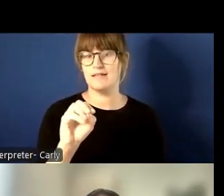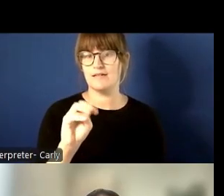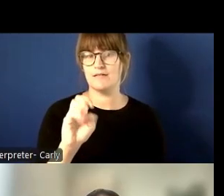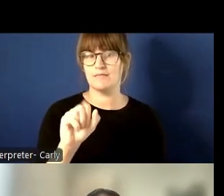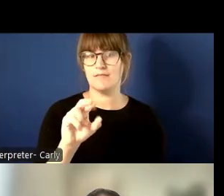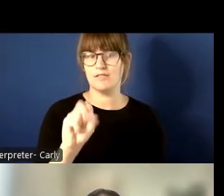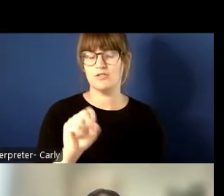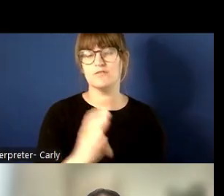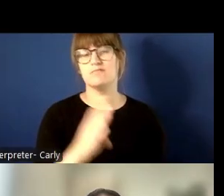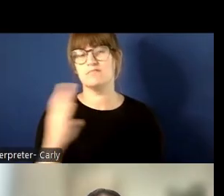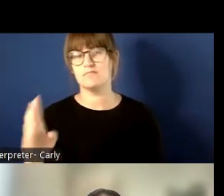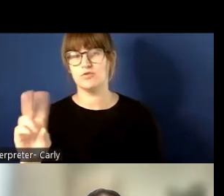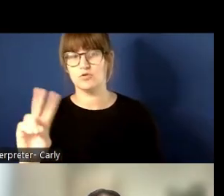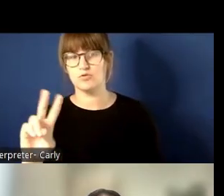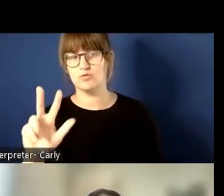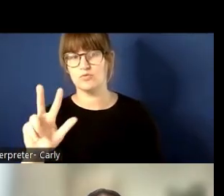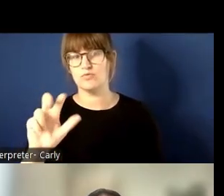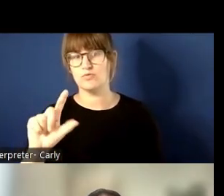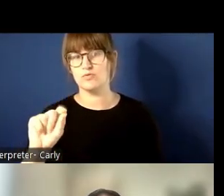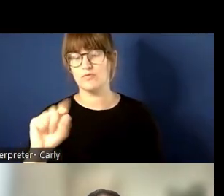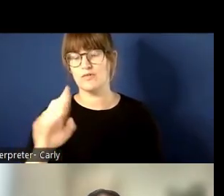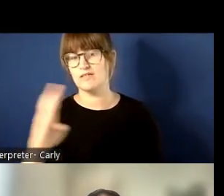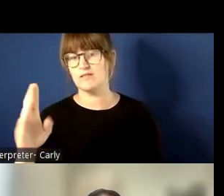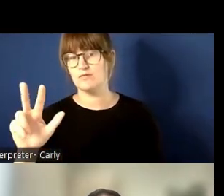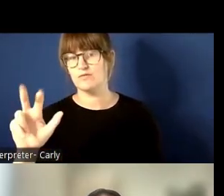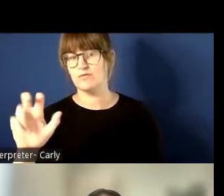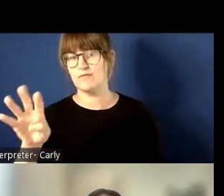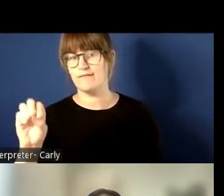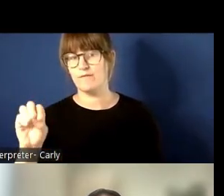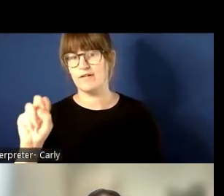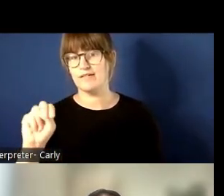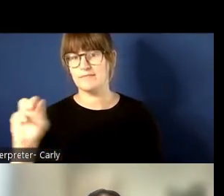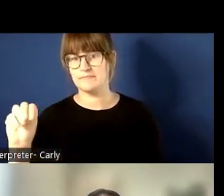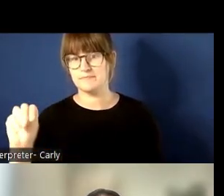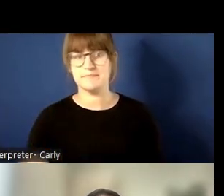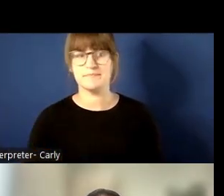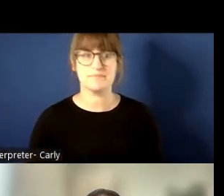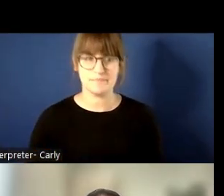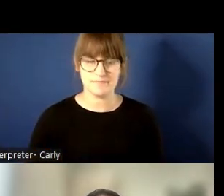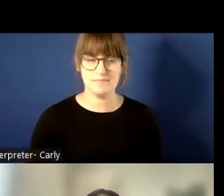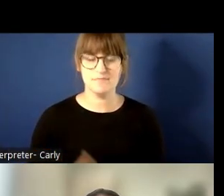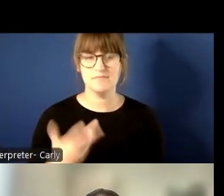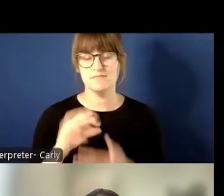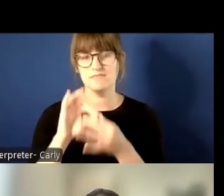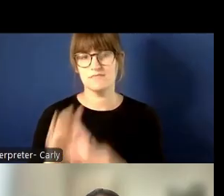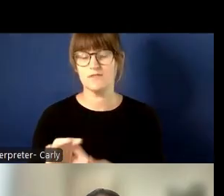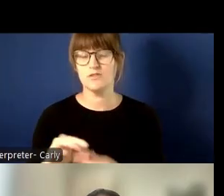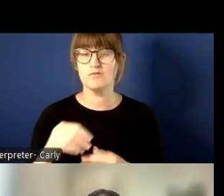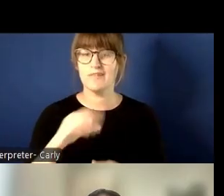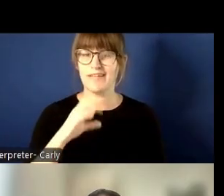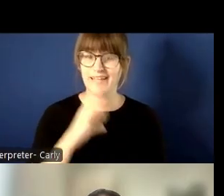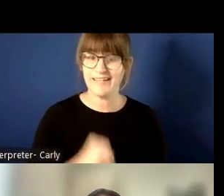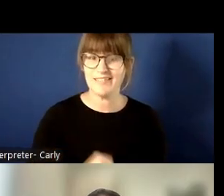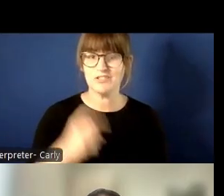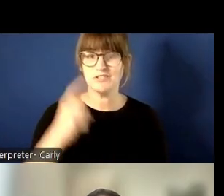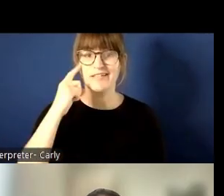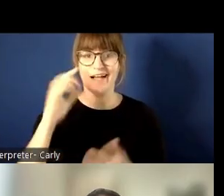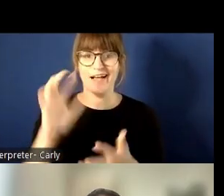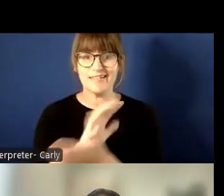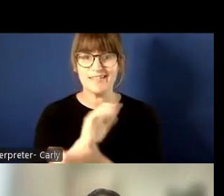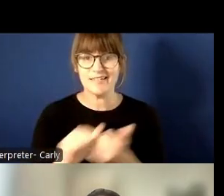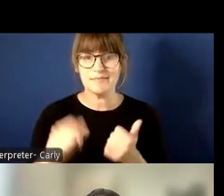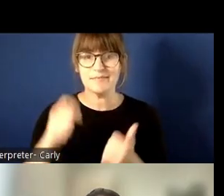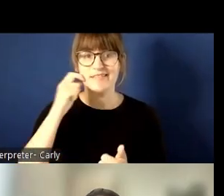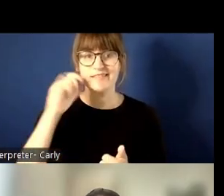nanometers. So UVA contributes a lot to photoaging, skin cancer, eye damage, develops reactive